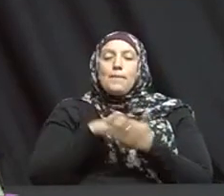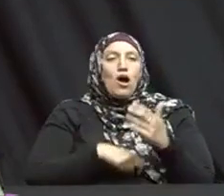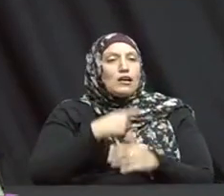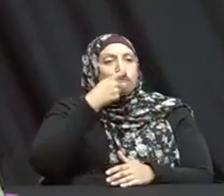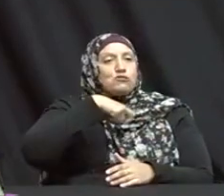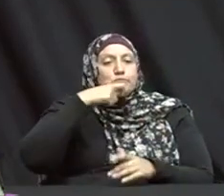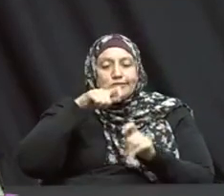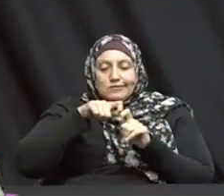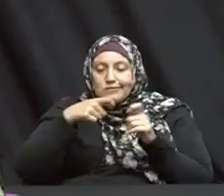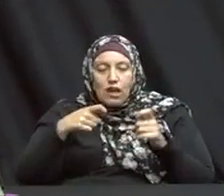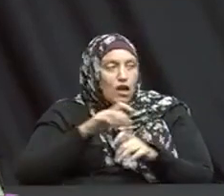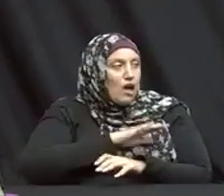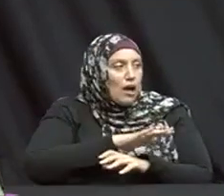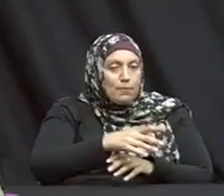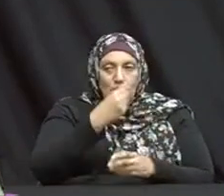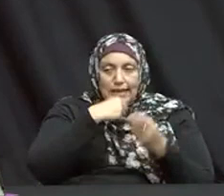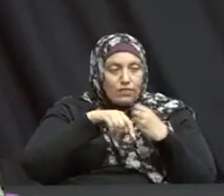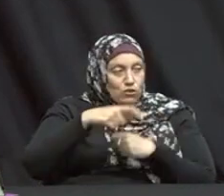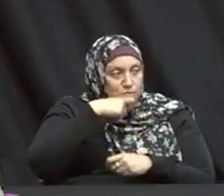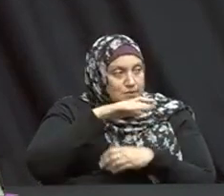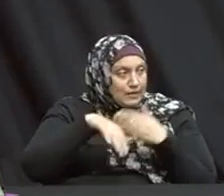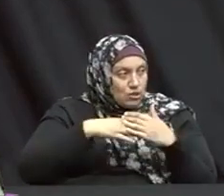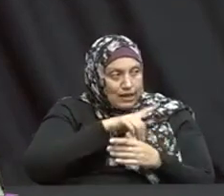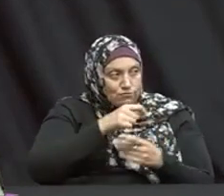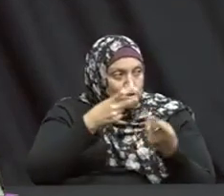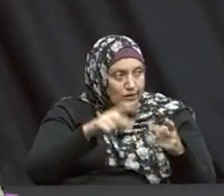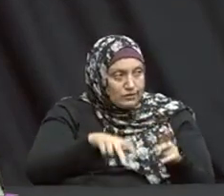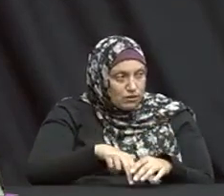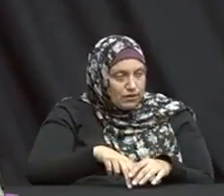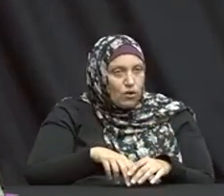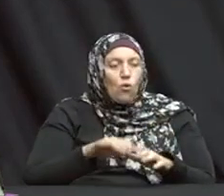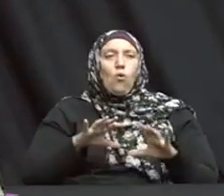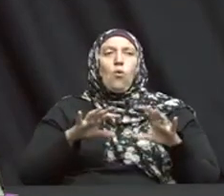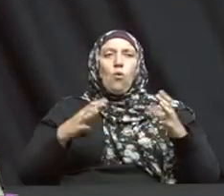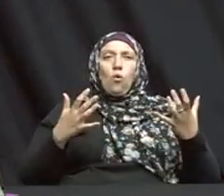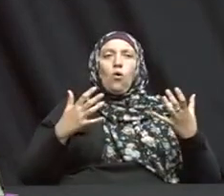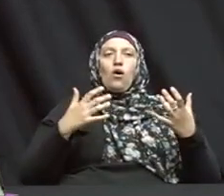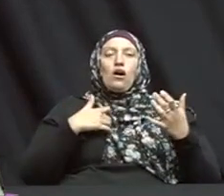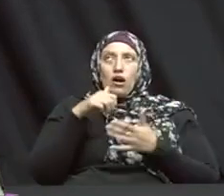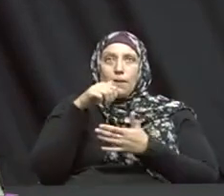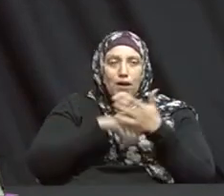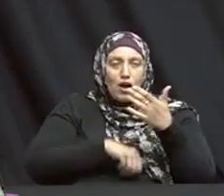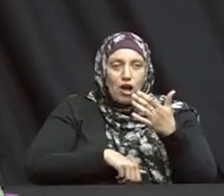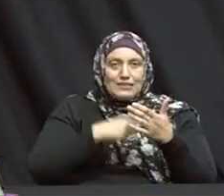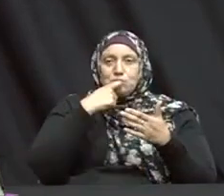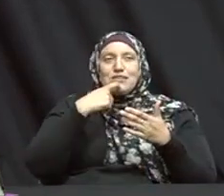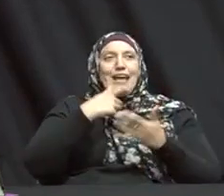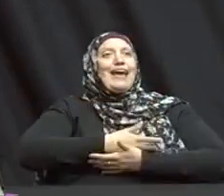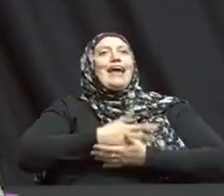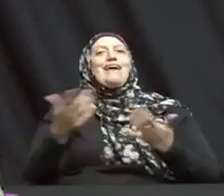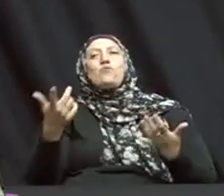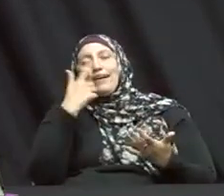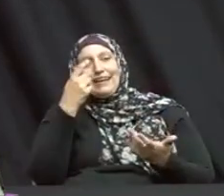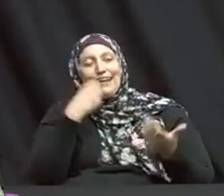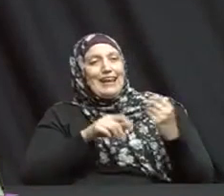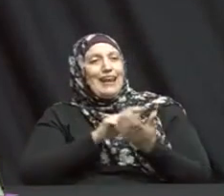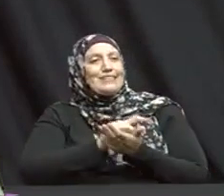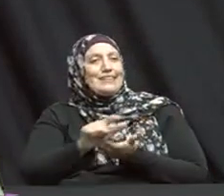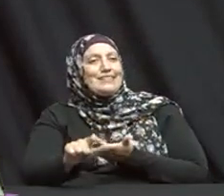know whether that's consistent with your interpretation of Islamic laws and life insurance